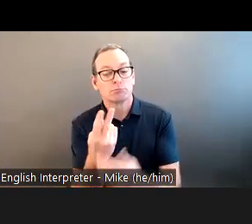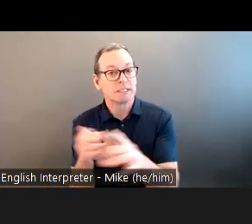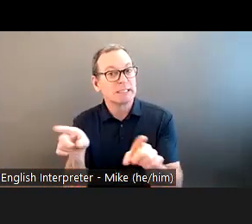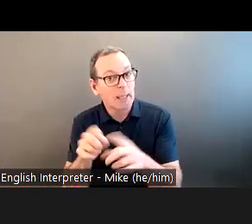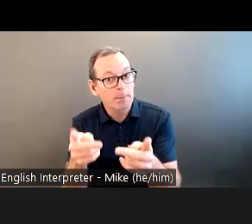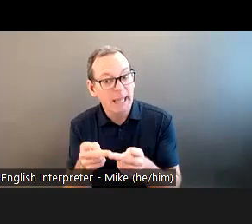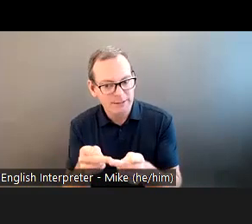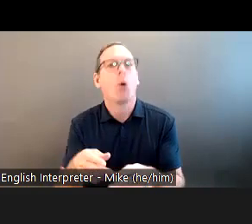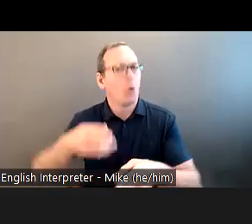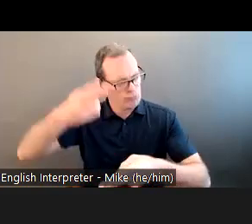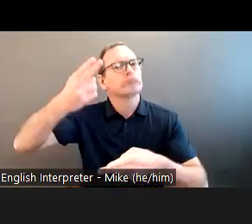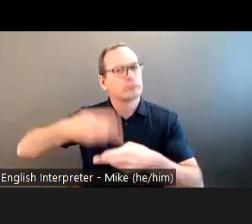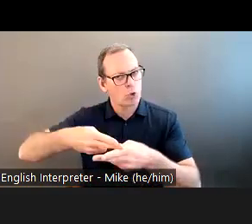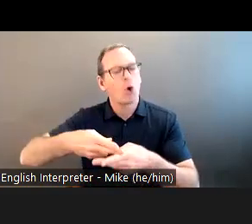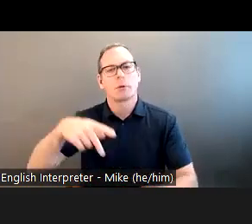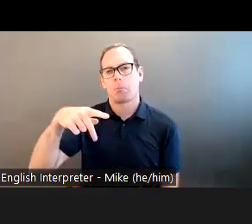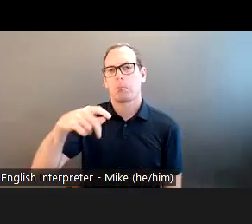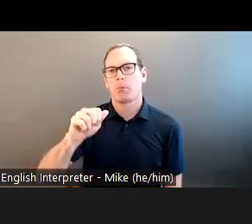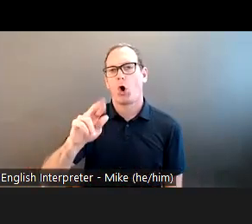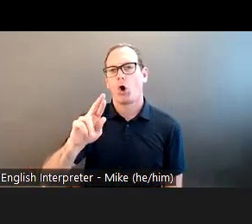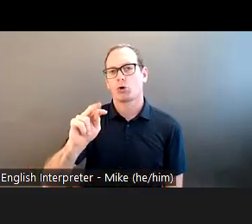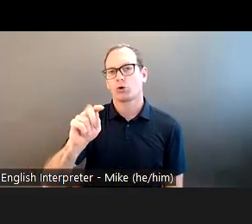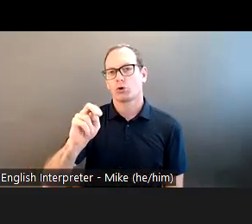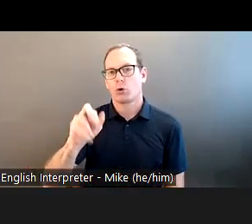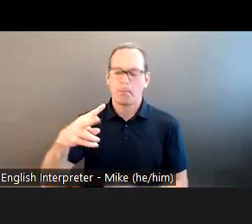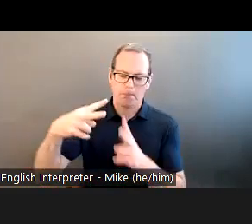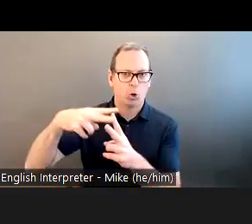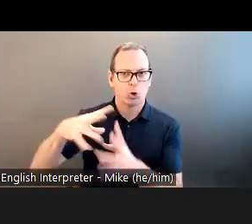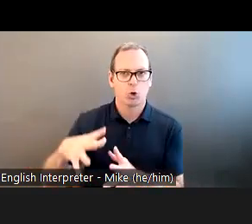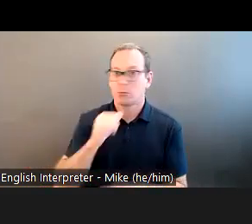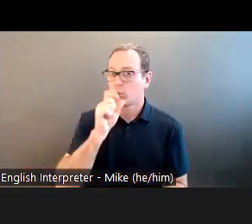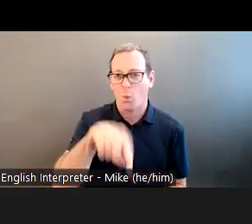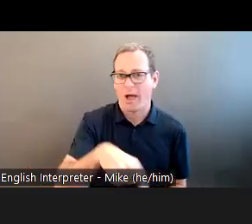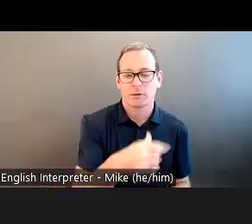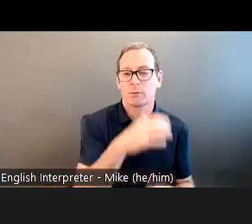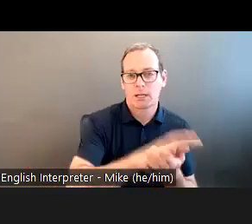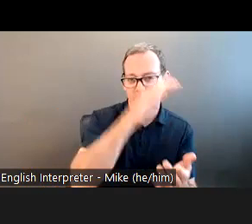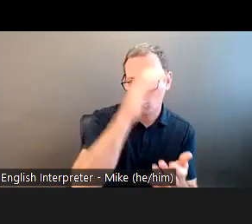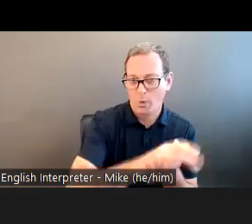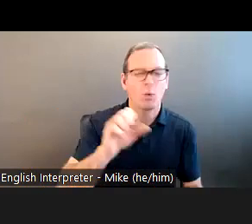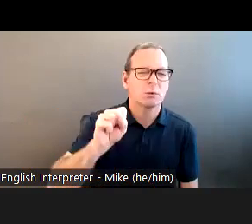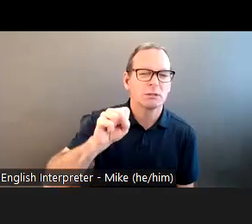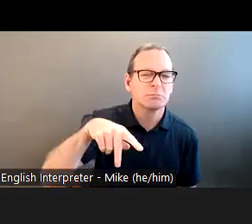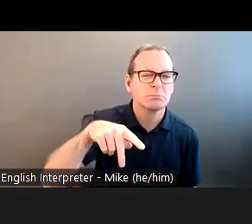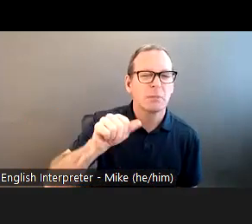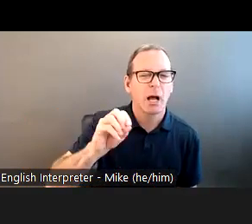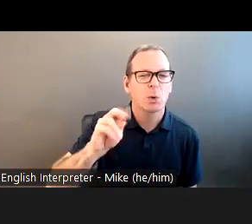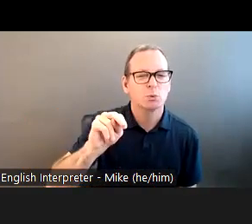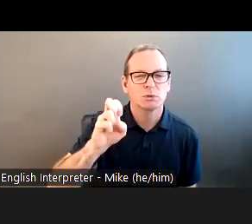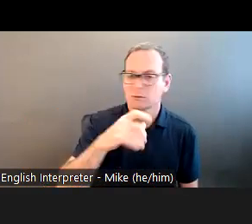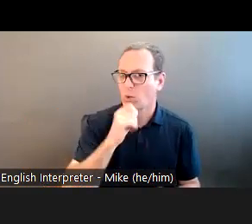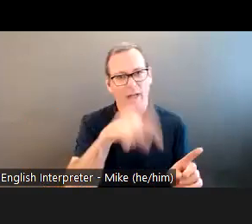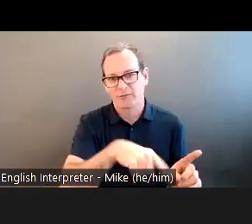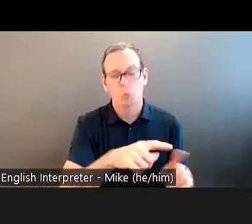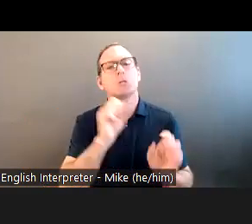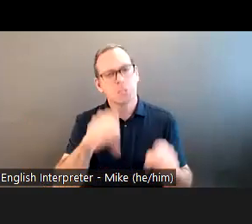under this spouse partner. And so where we sometimes see this used is that if there's a lot of children, if there's